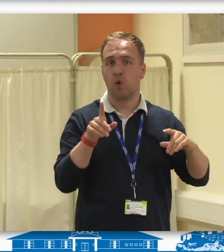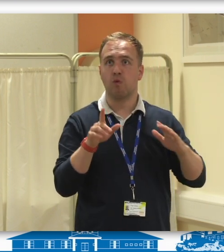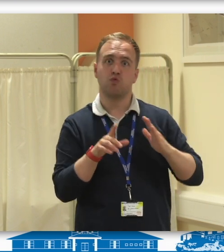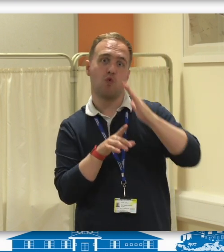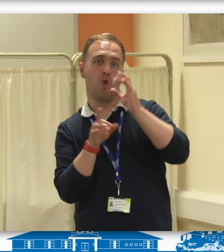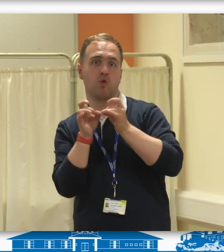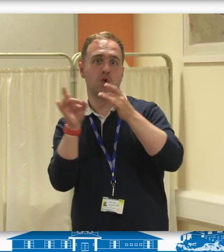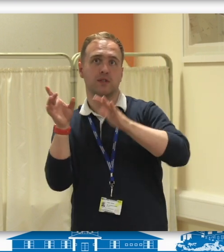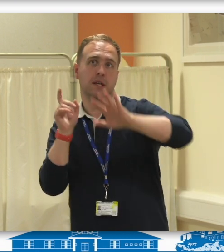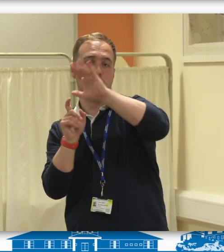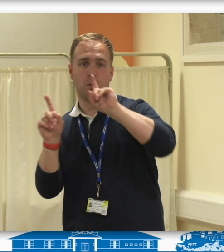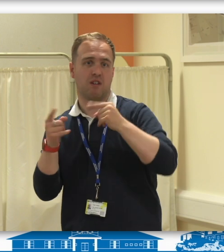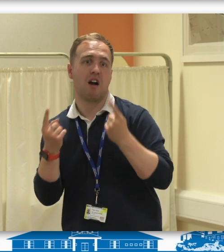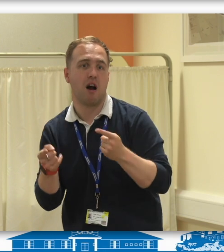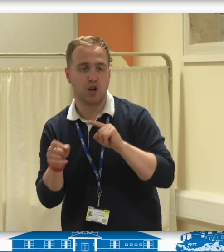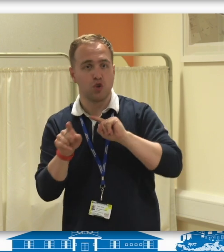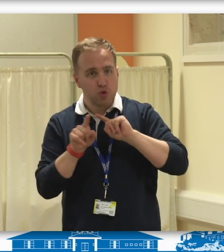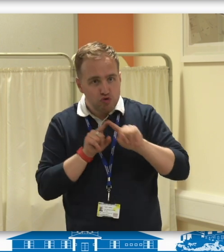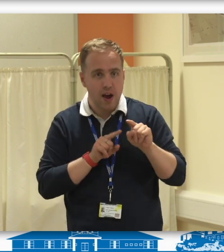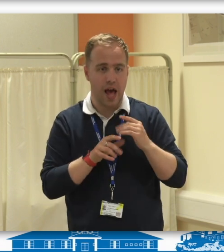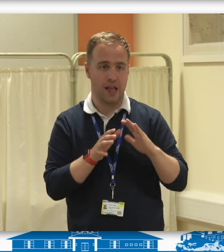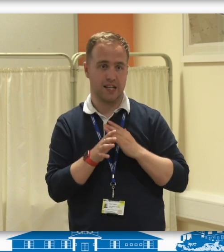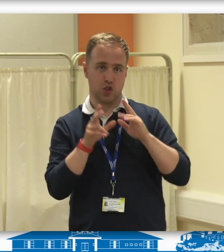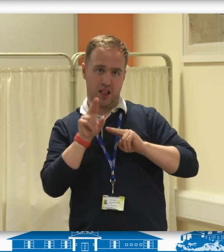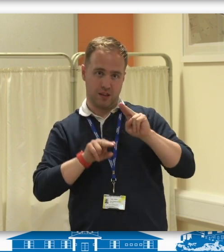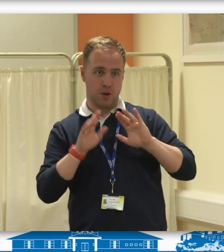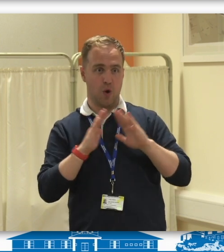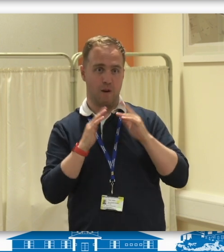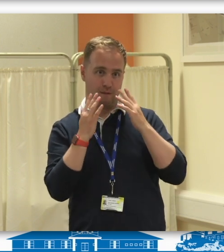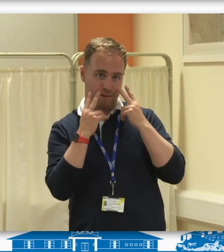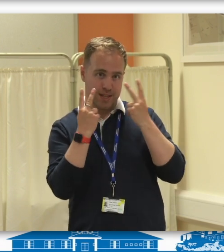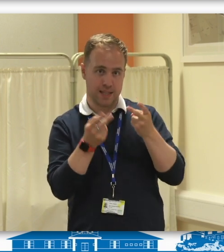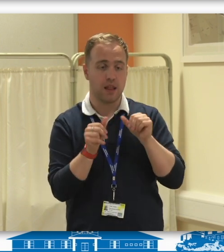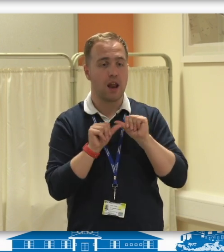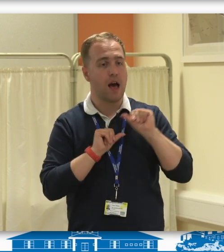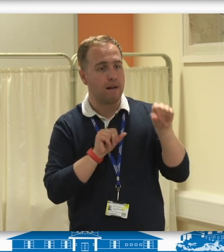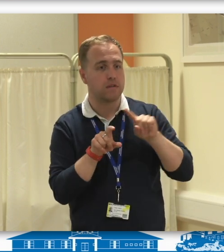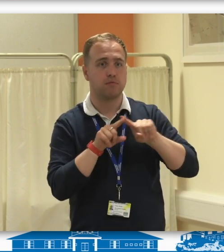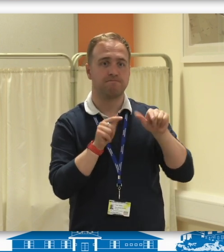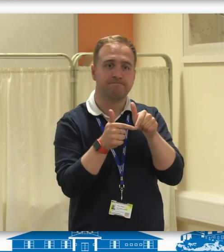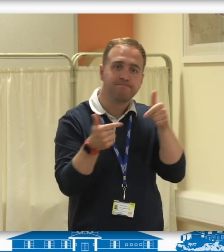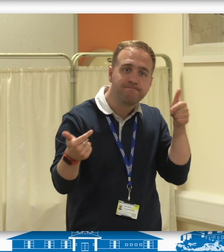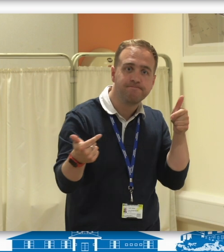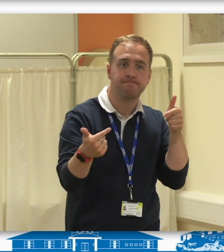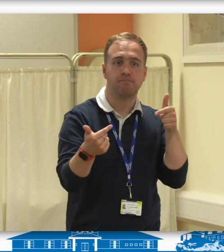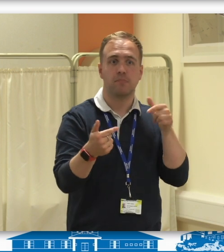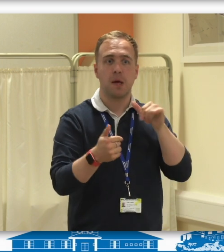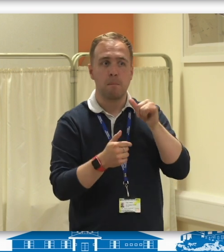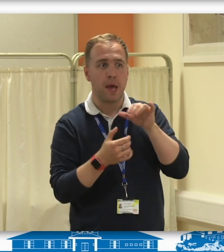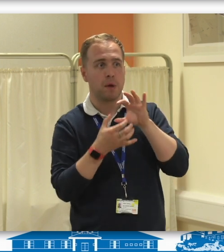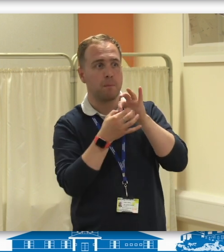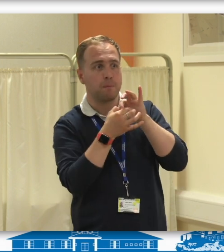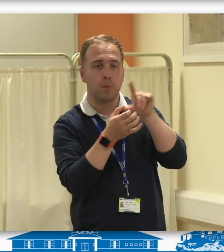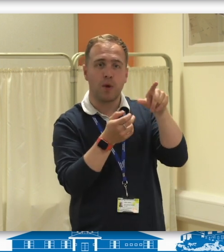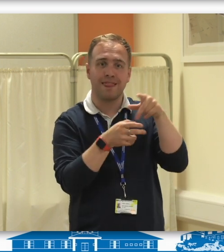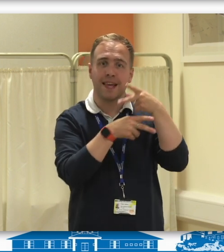So we try and do that initial assessment. We go out to do a home visit, and then thereafter we tend to do telemedicine. It might be that we liaise with the carers or